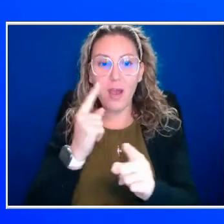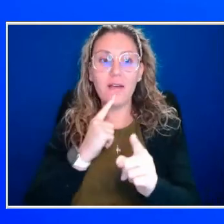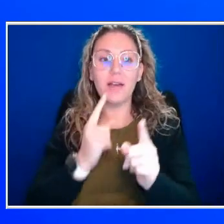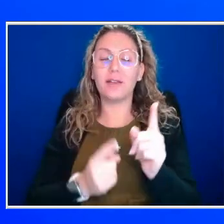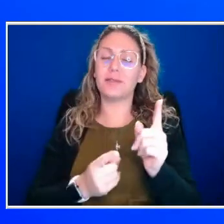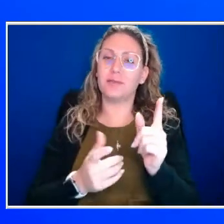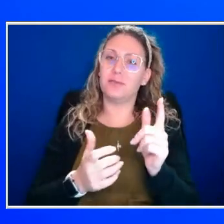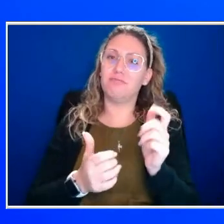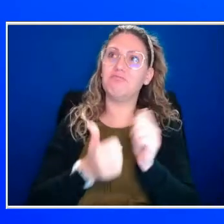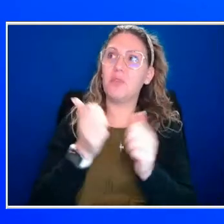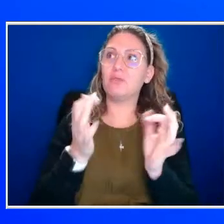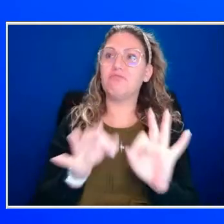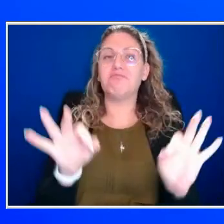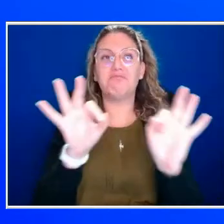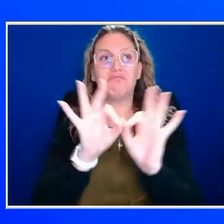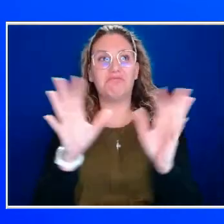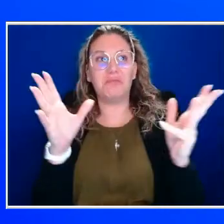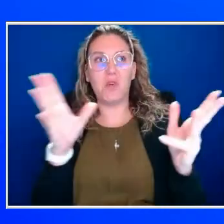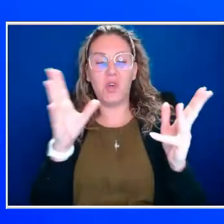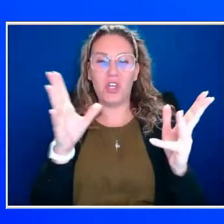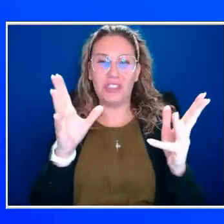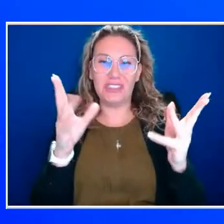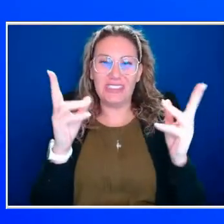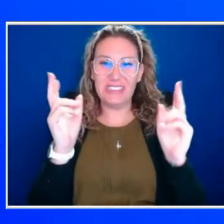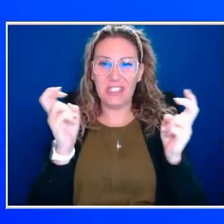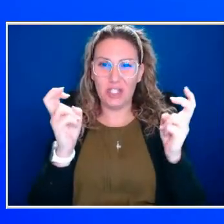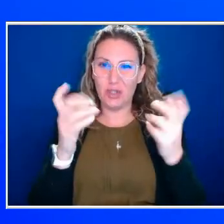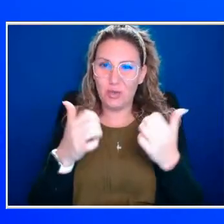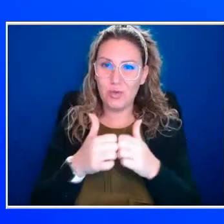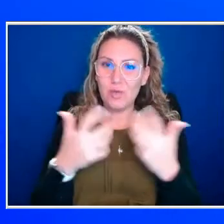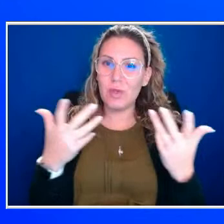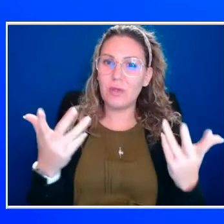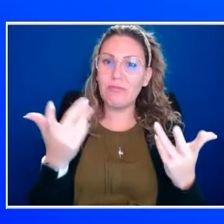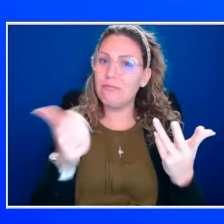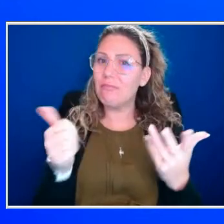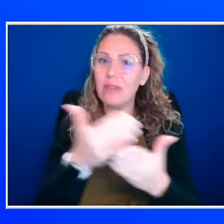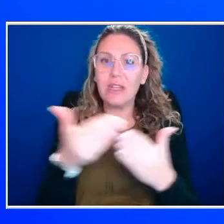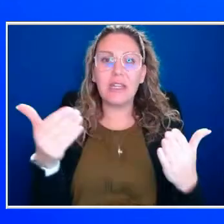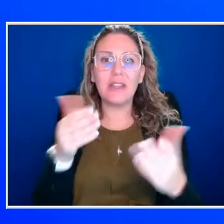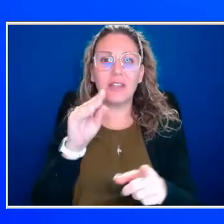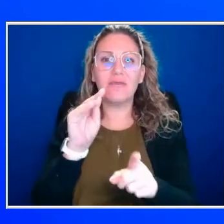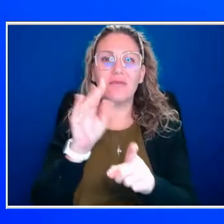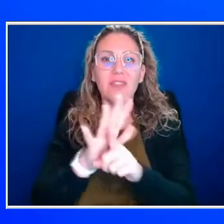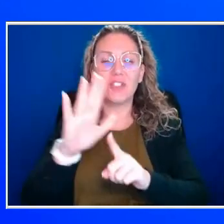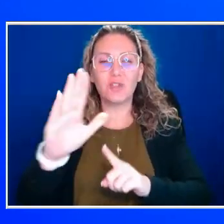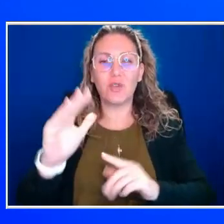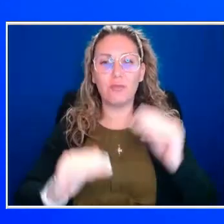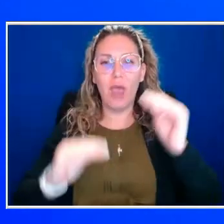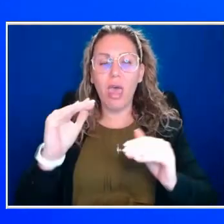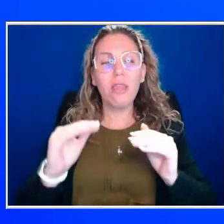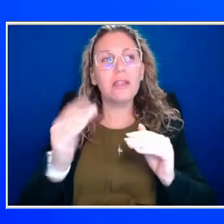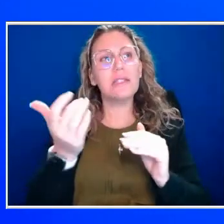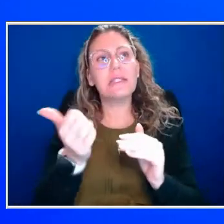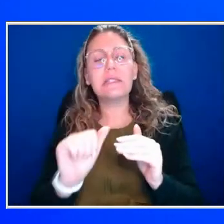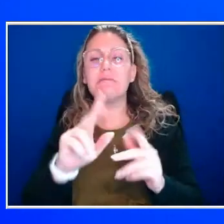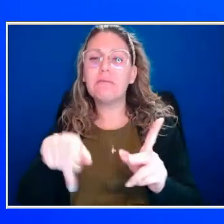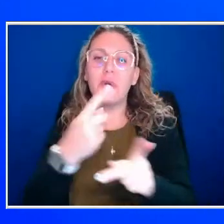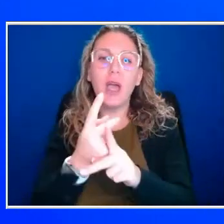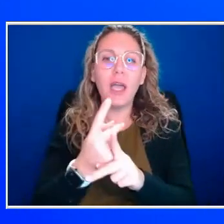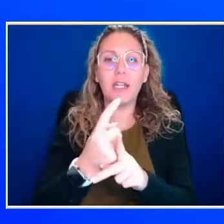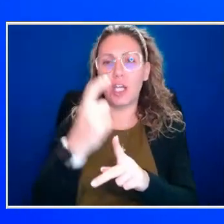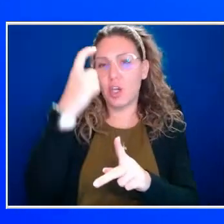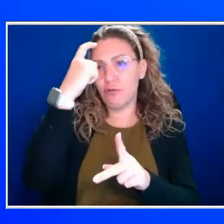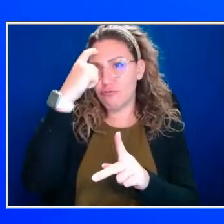would lead to trouble with falls is anything that is going to affect your balance. So that's any kind of neurological problem,